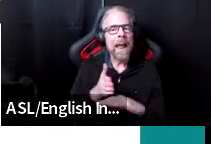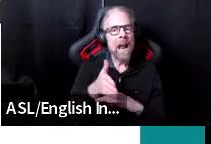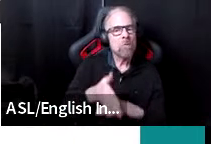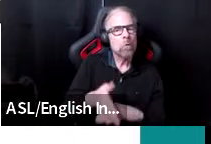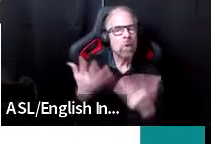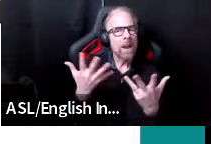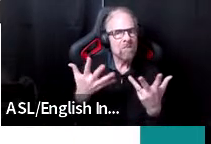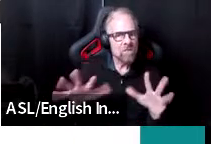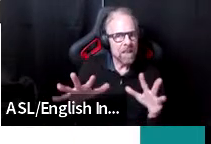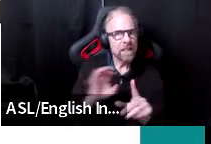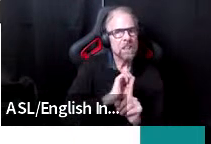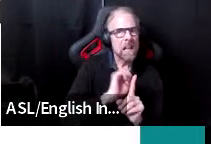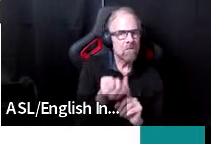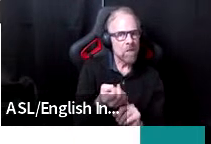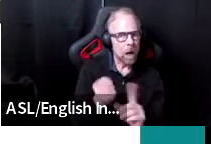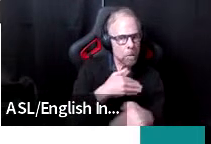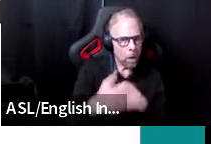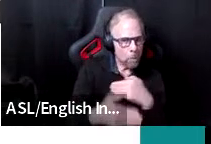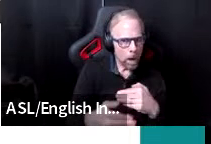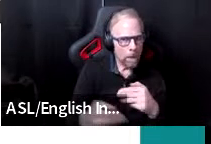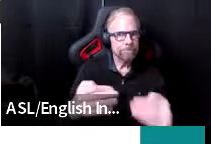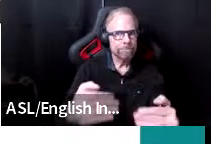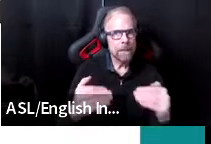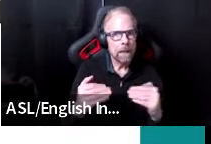process. Next slide.